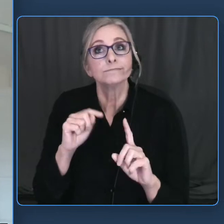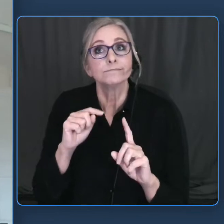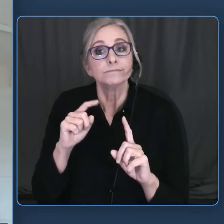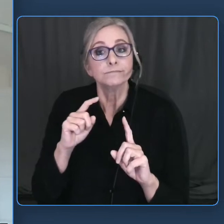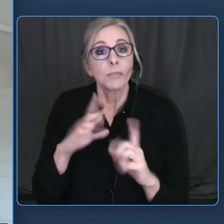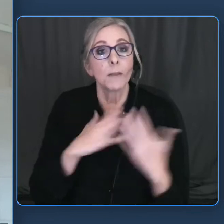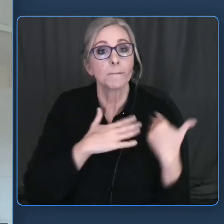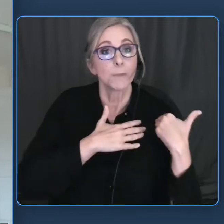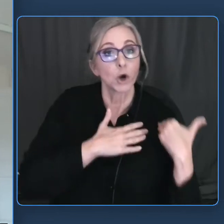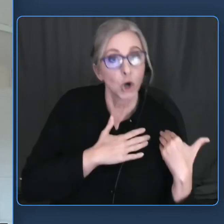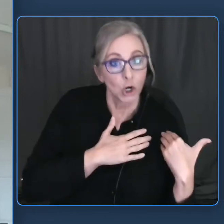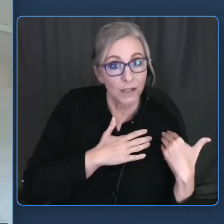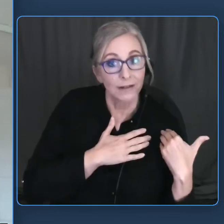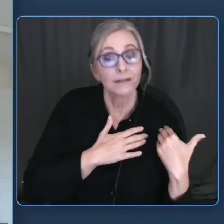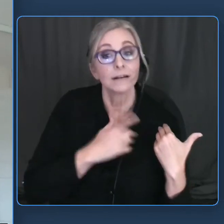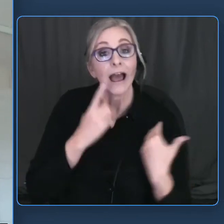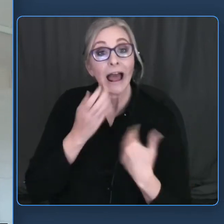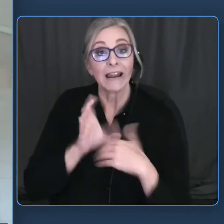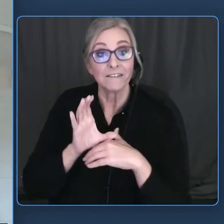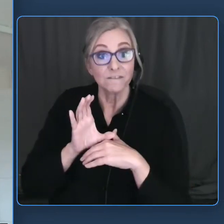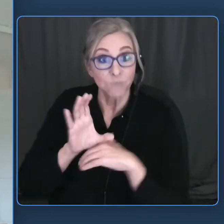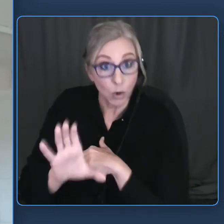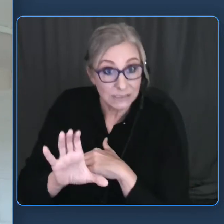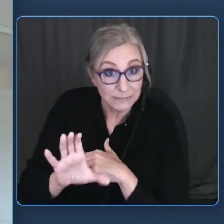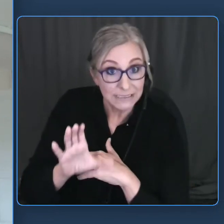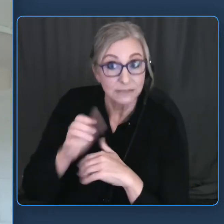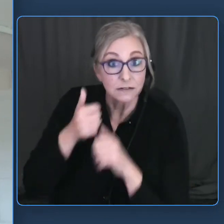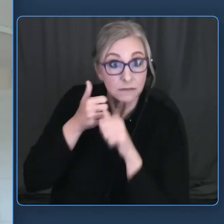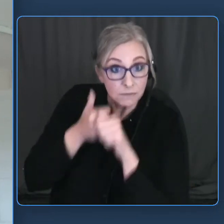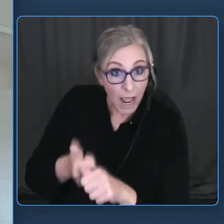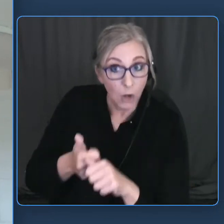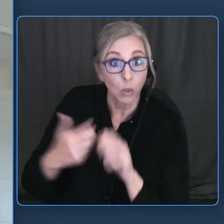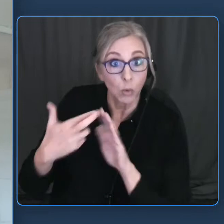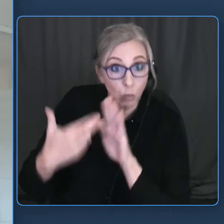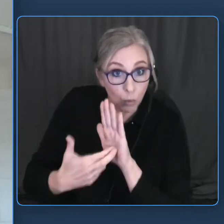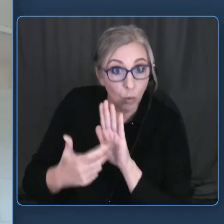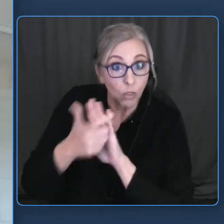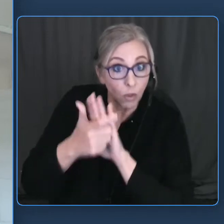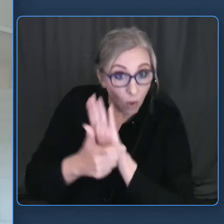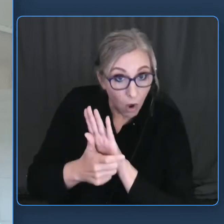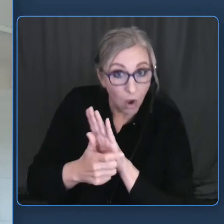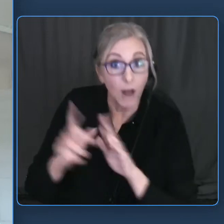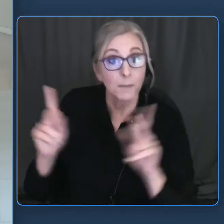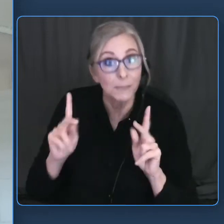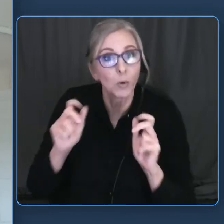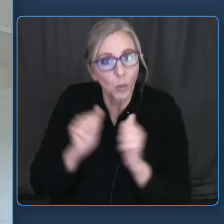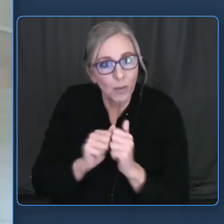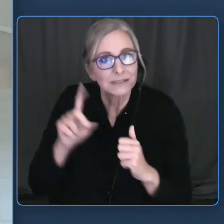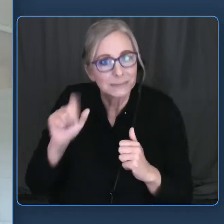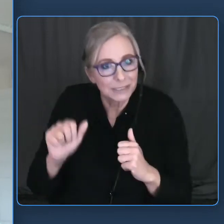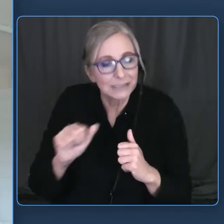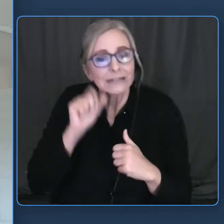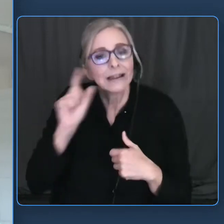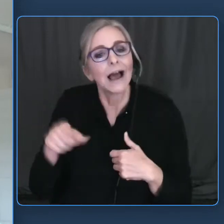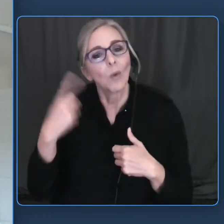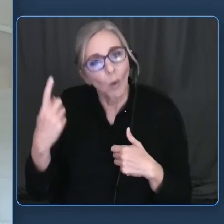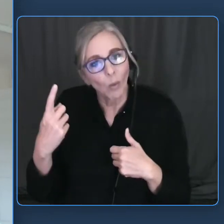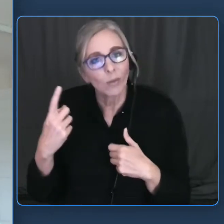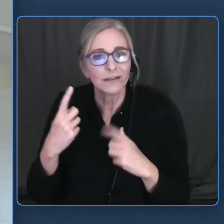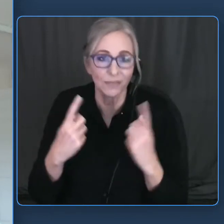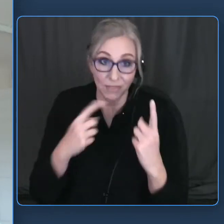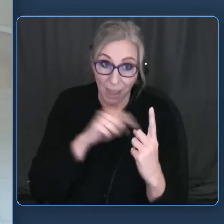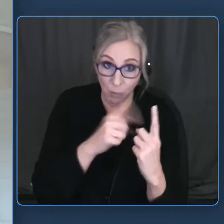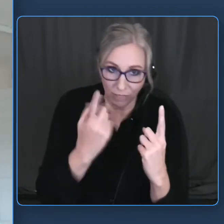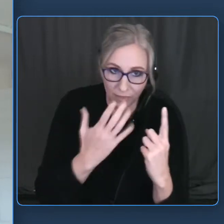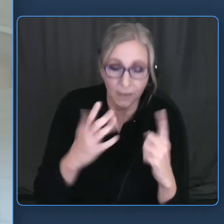the burden on enforcement on the people with disabilities. But not just that. I